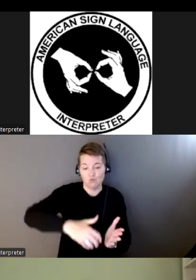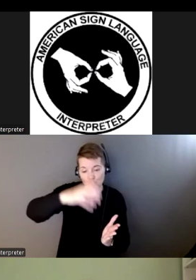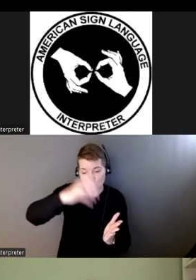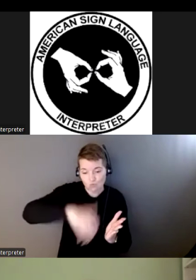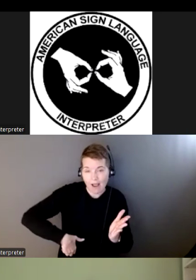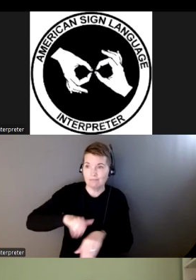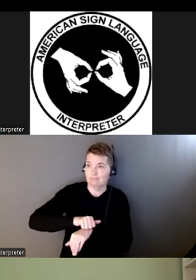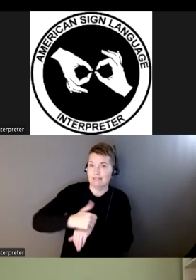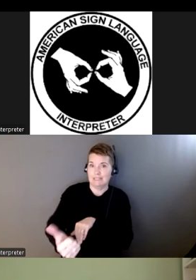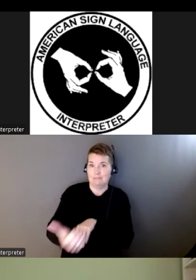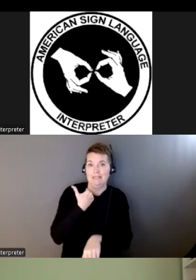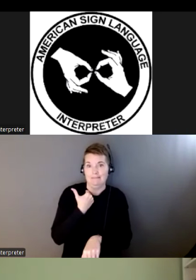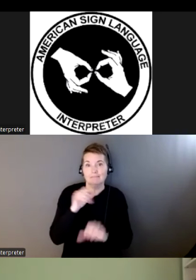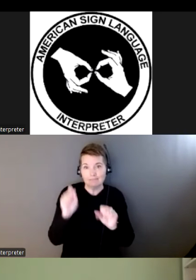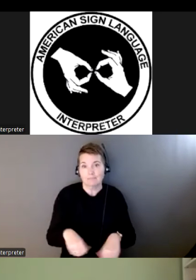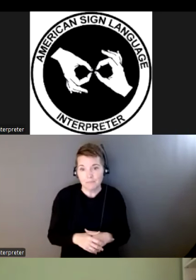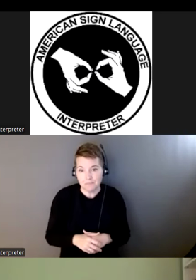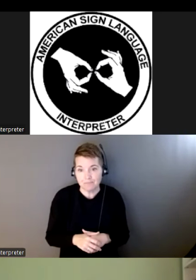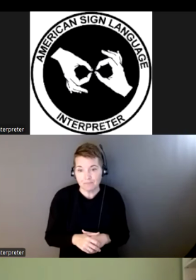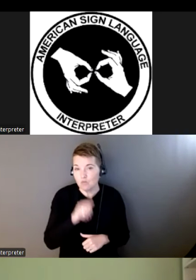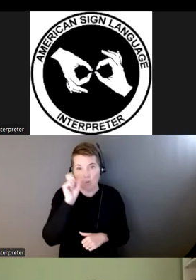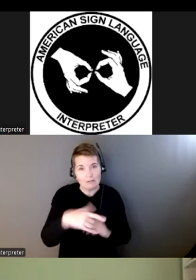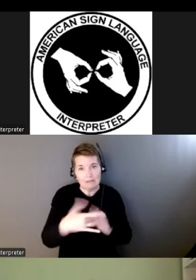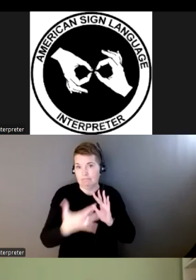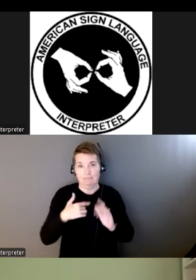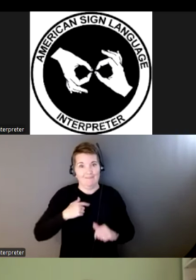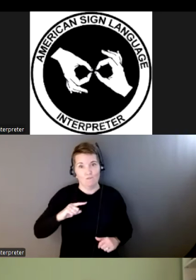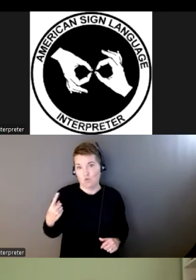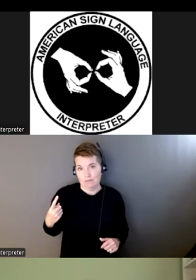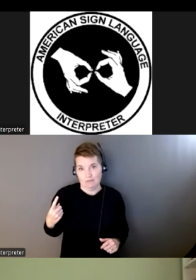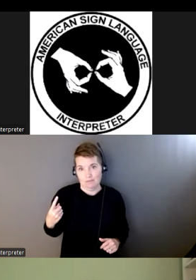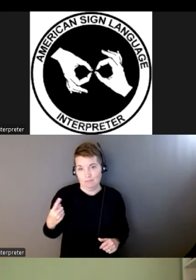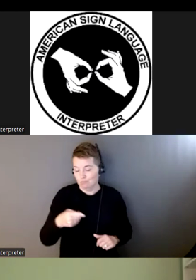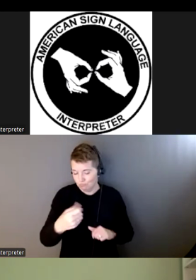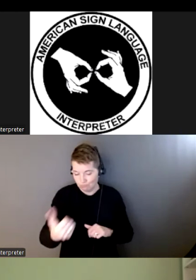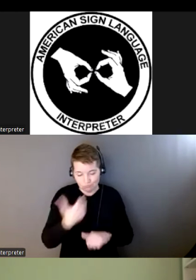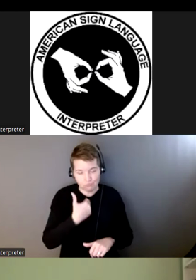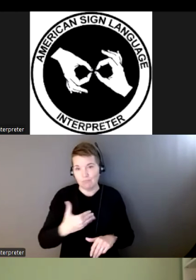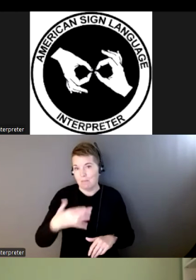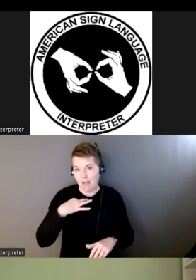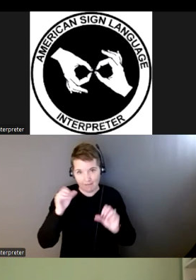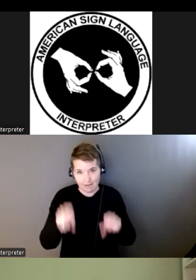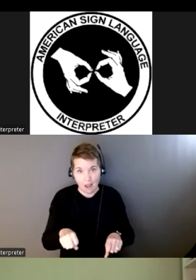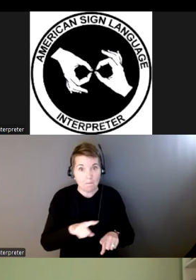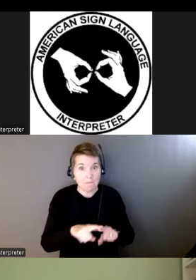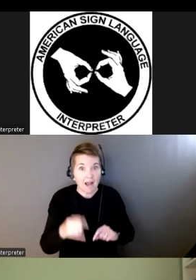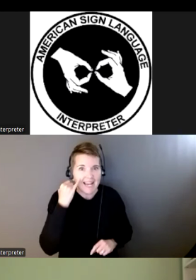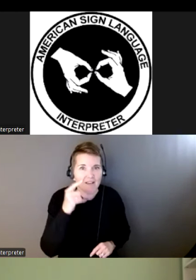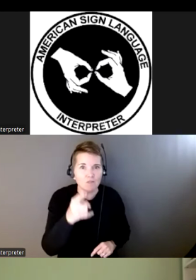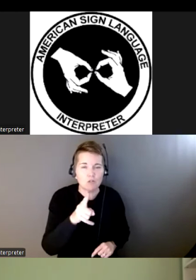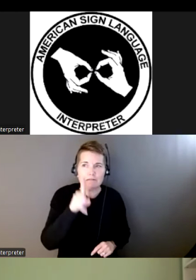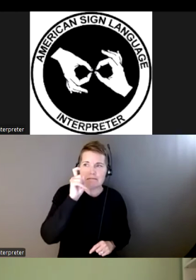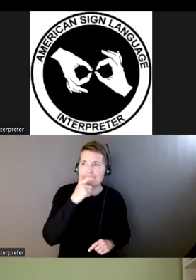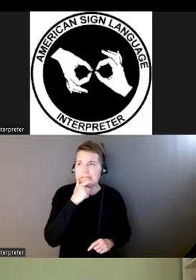it. However, if you want to get your questions answered, or even, kind